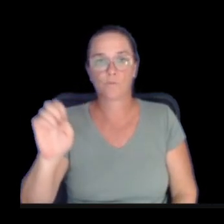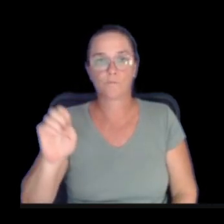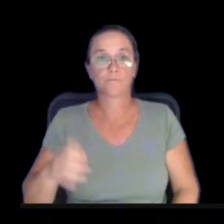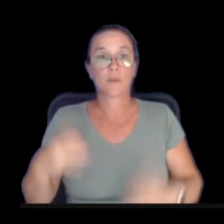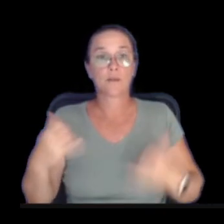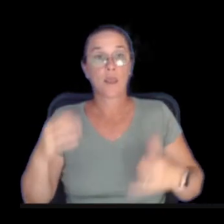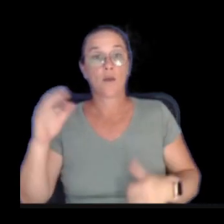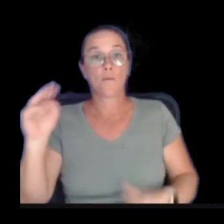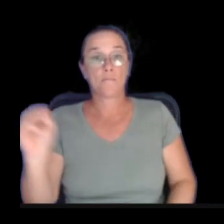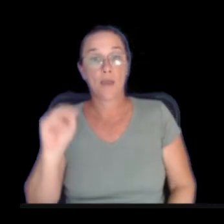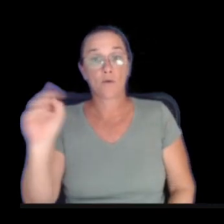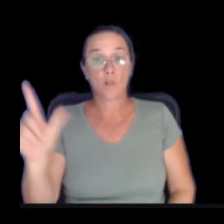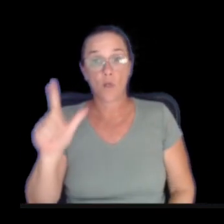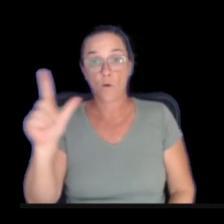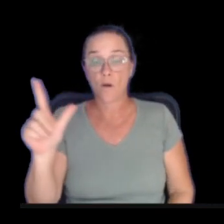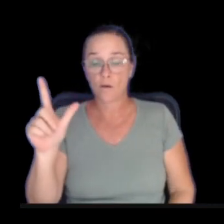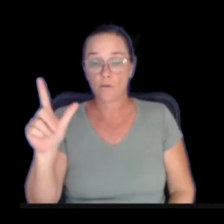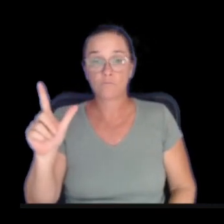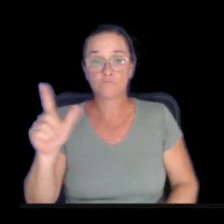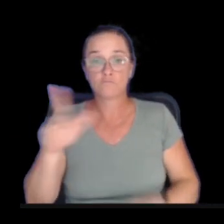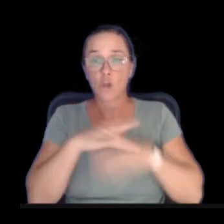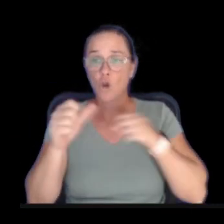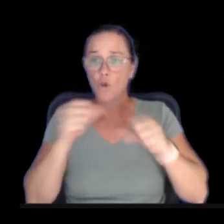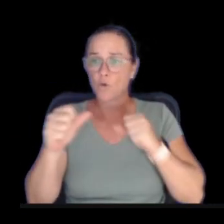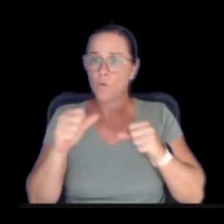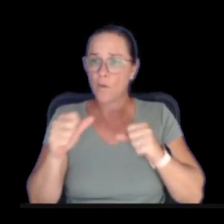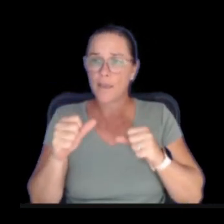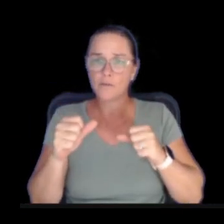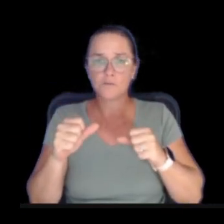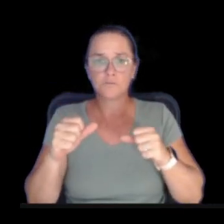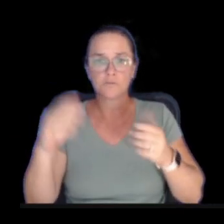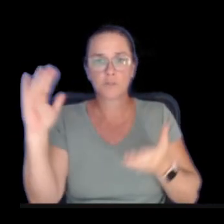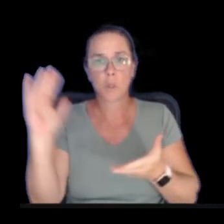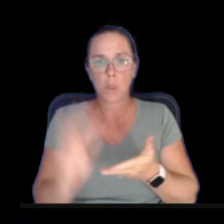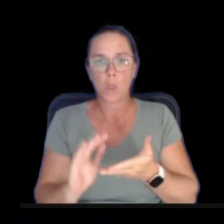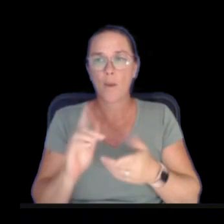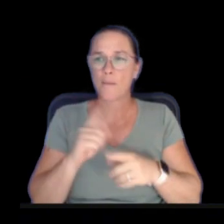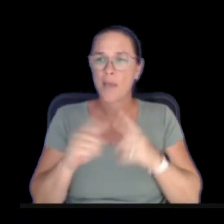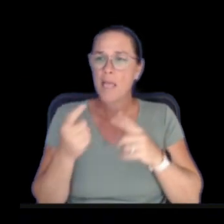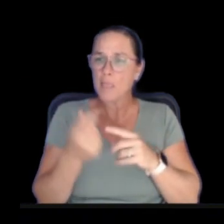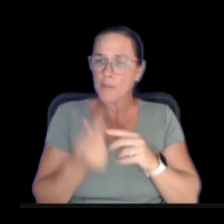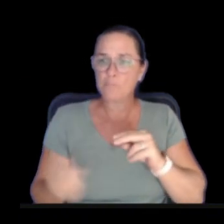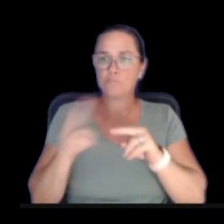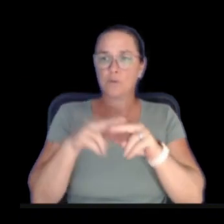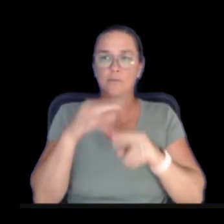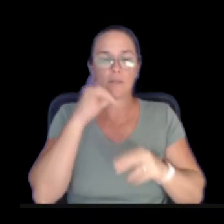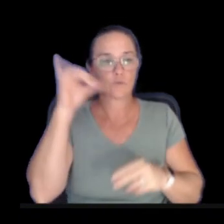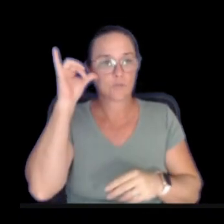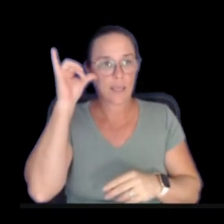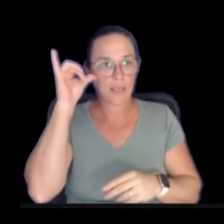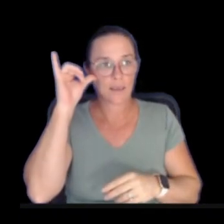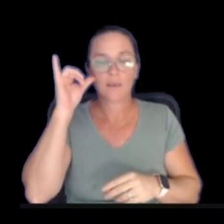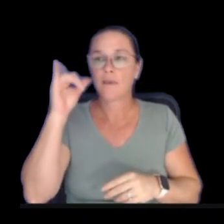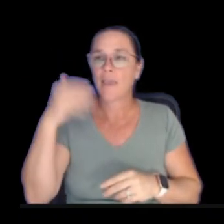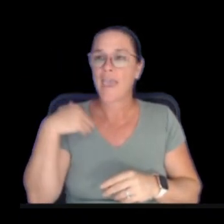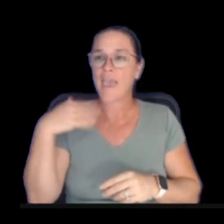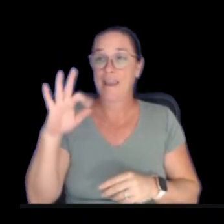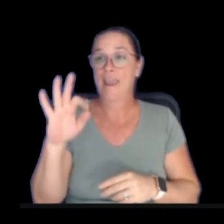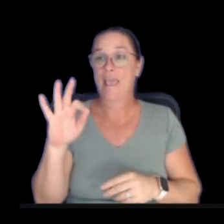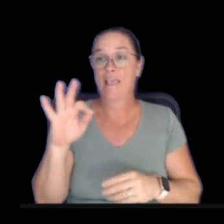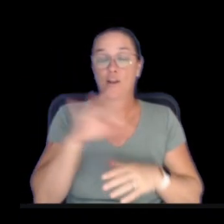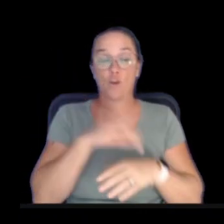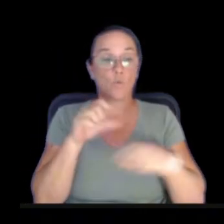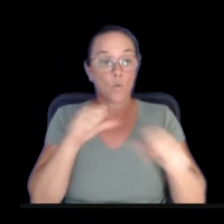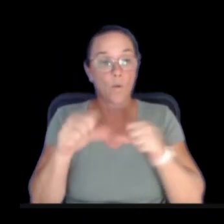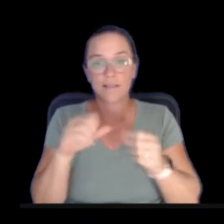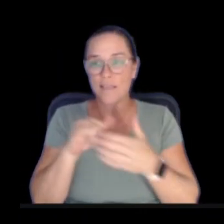earthquake rates are still quite low on Maunaulu, but there has been a tiny bump in earthquakes that occurred yesterday where we reached 9 earthquakes in that